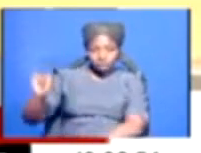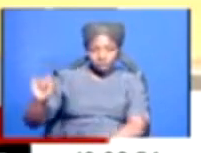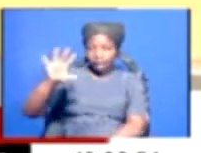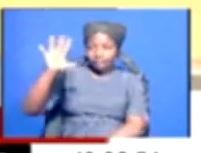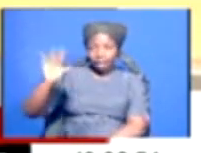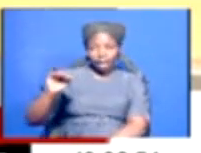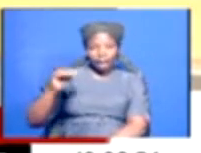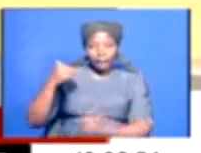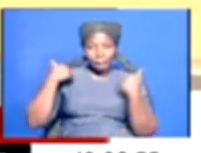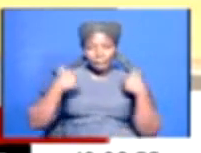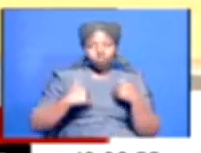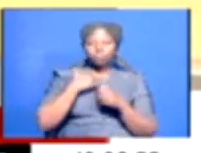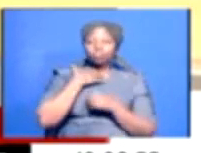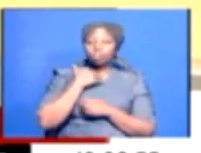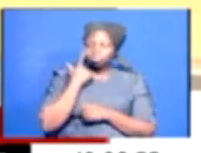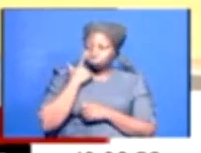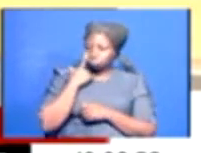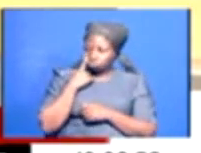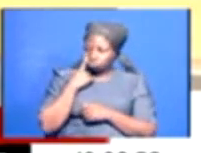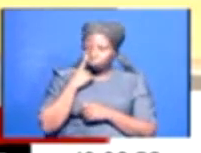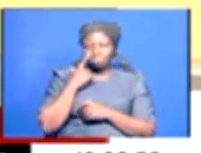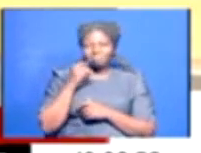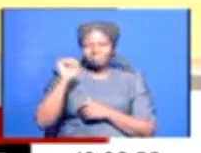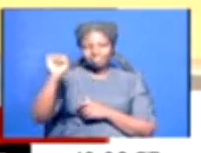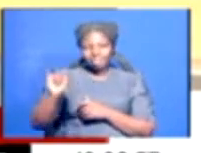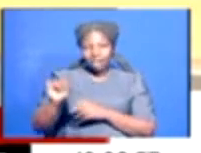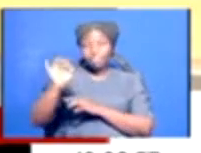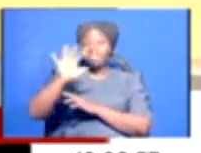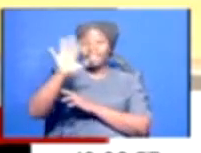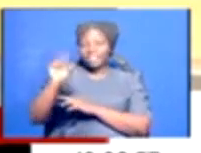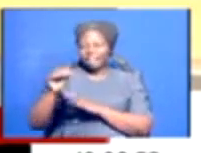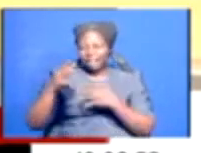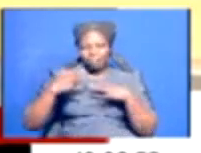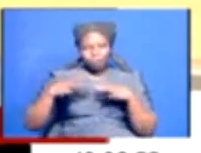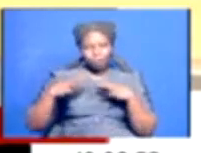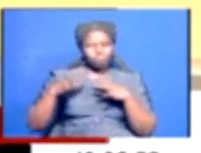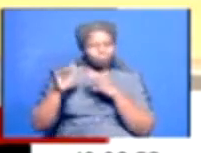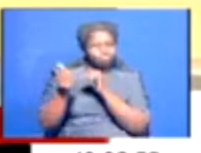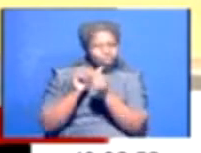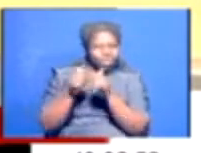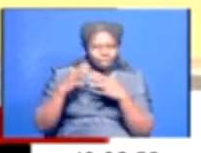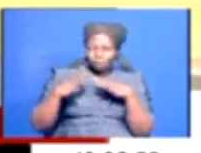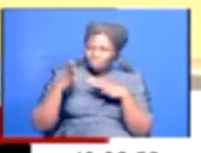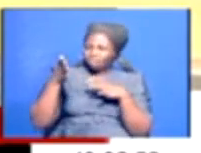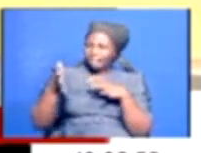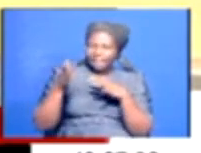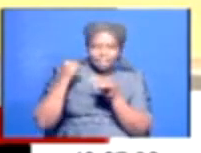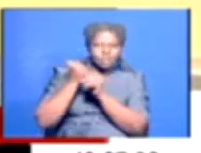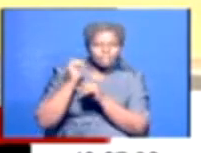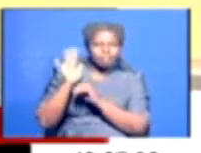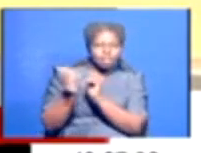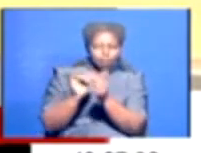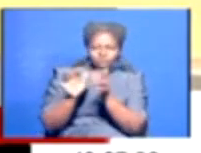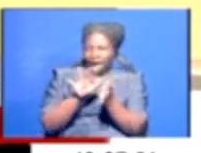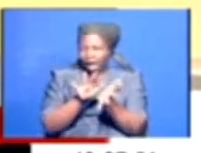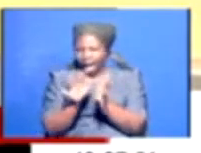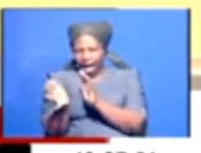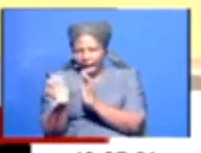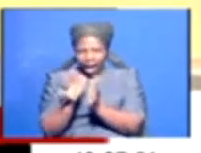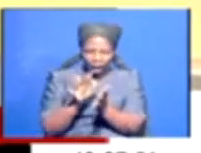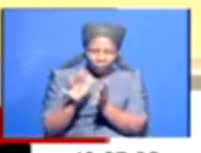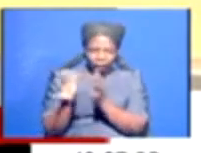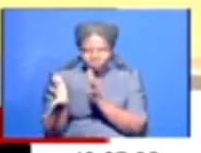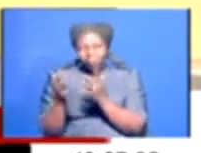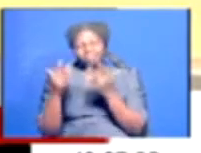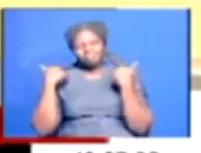to see how South Africa people, athletes, do their sports. Mm-hmm. And I want